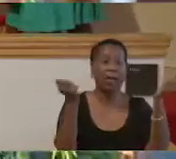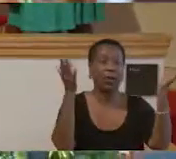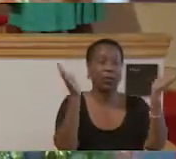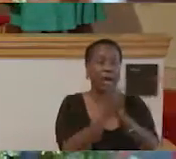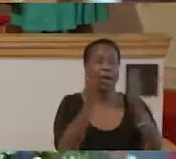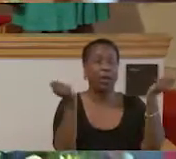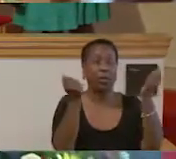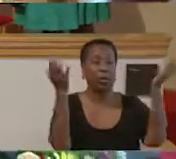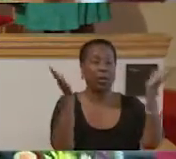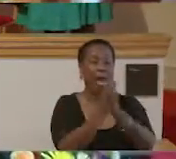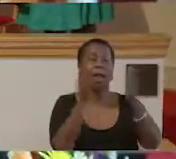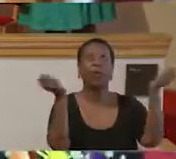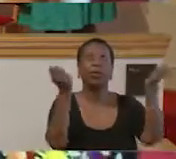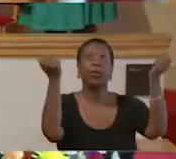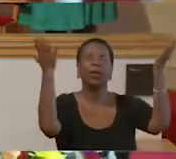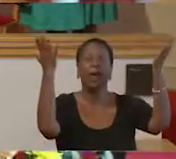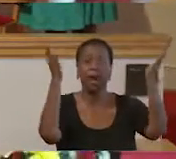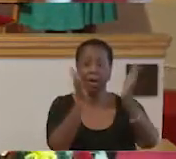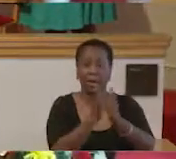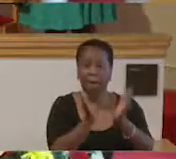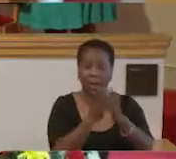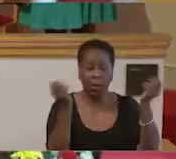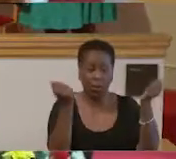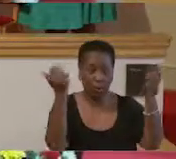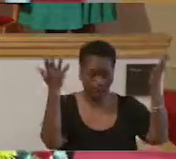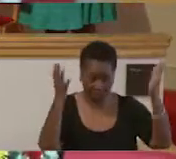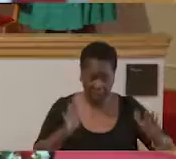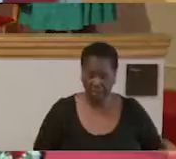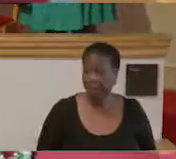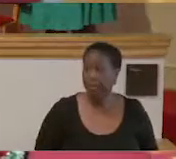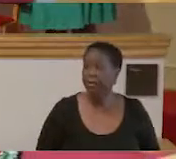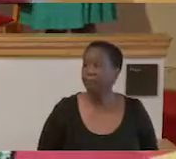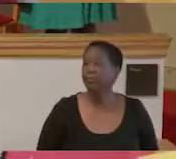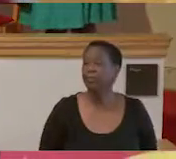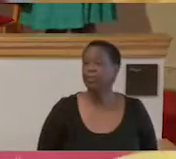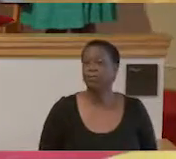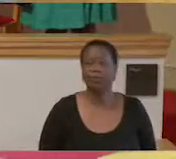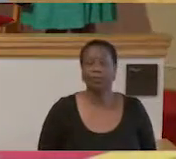Hallelujah. We glorify your name.